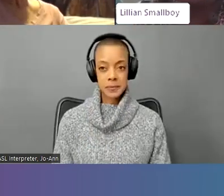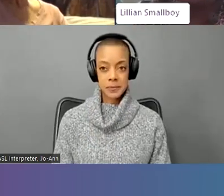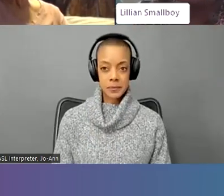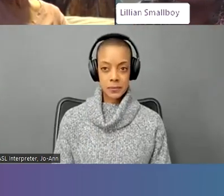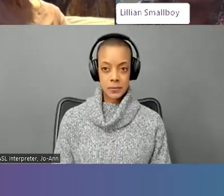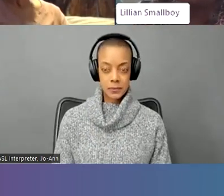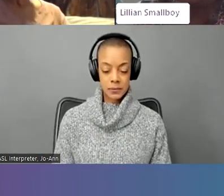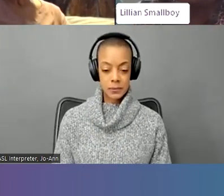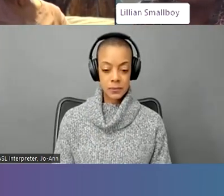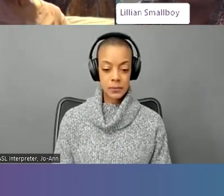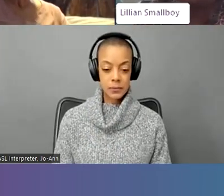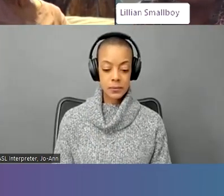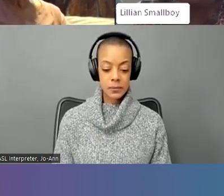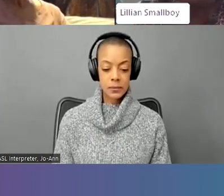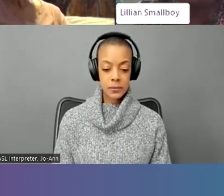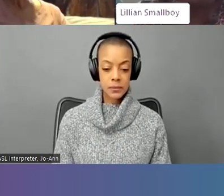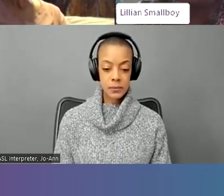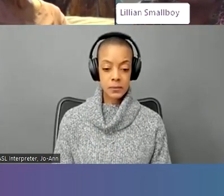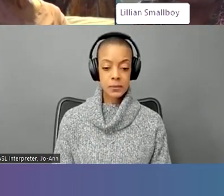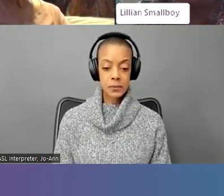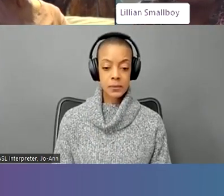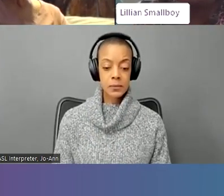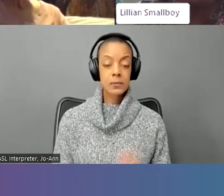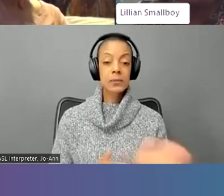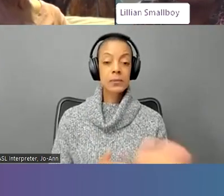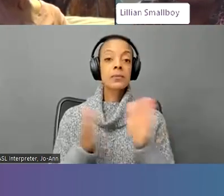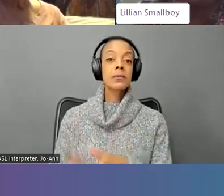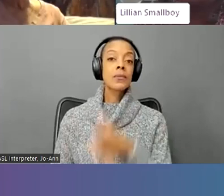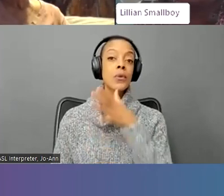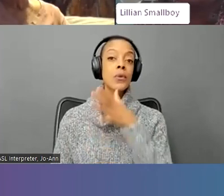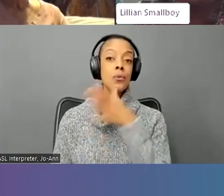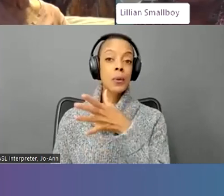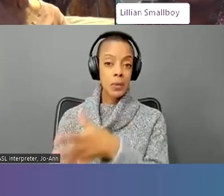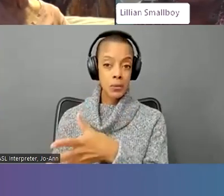minds. Next, we give thanks to their grandmother. So